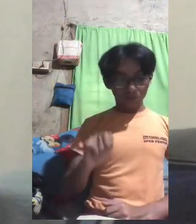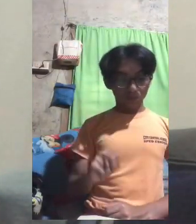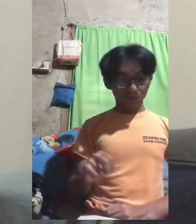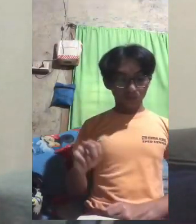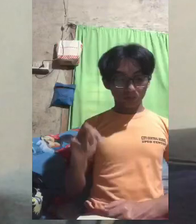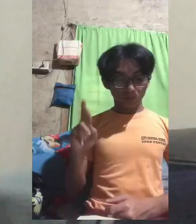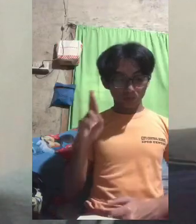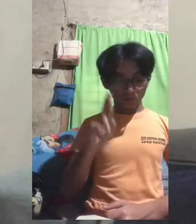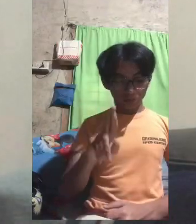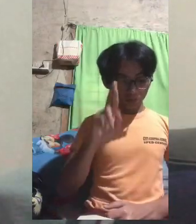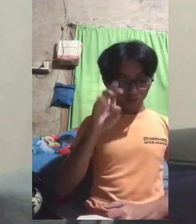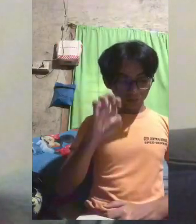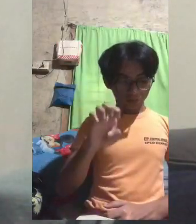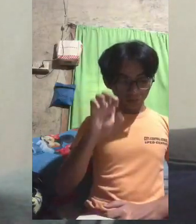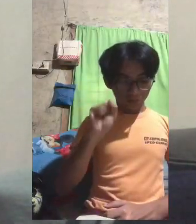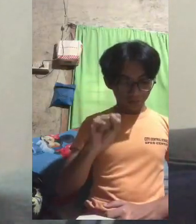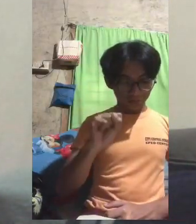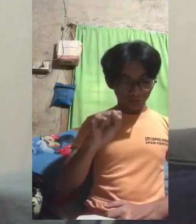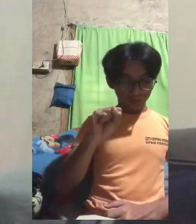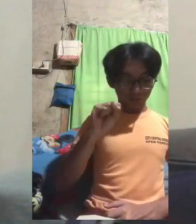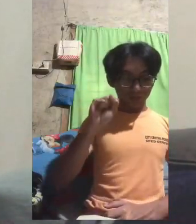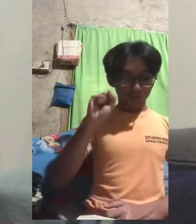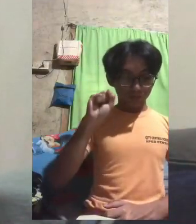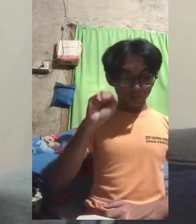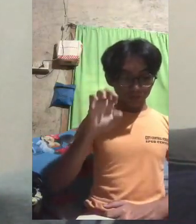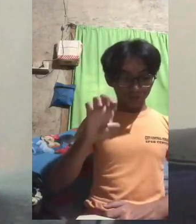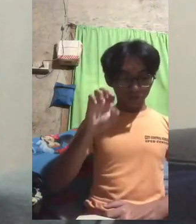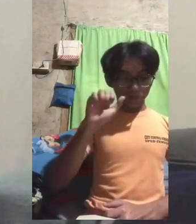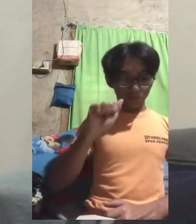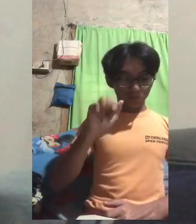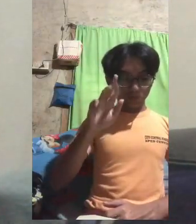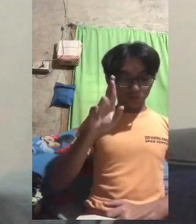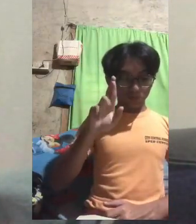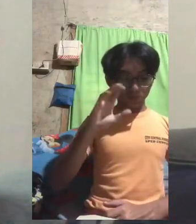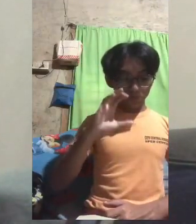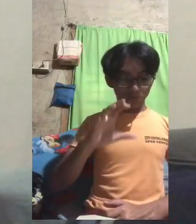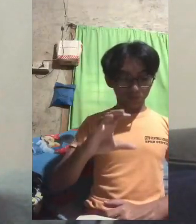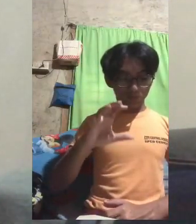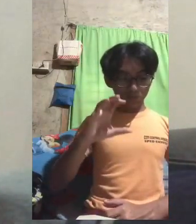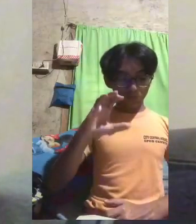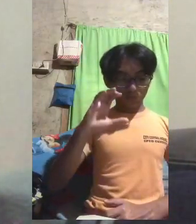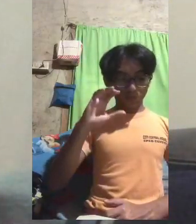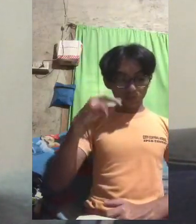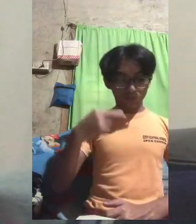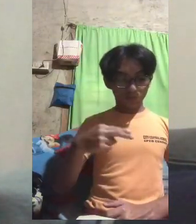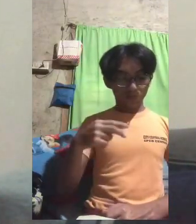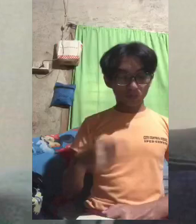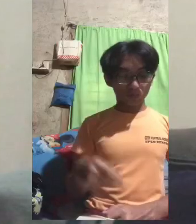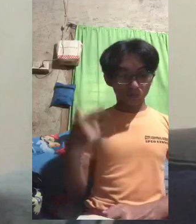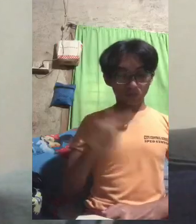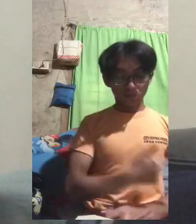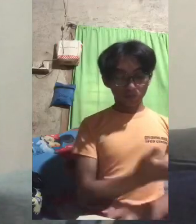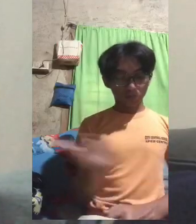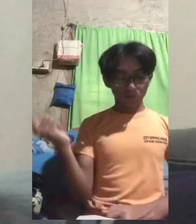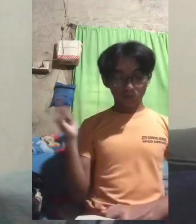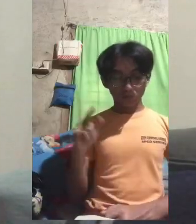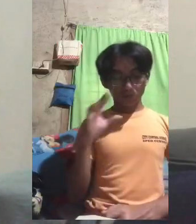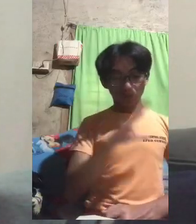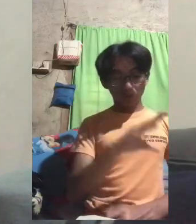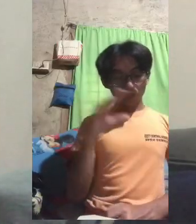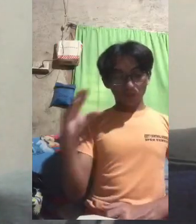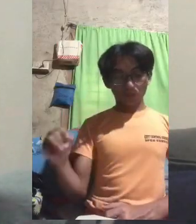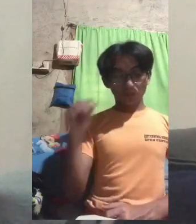down into smaller parts. This part is very important because it gives direction to the whole study. Without it, the research